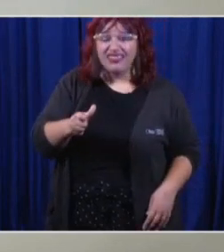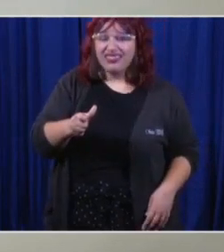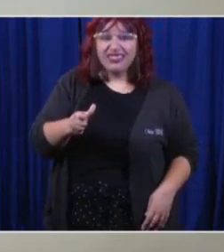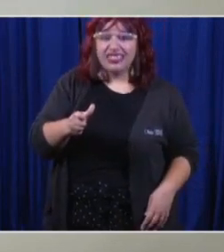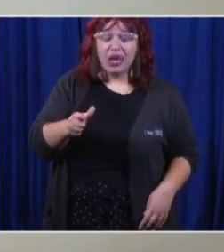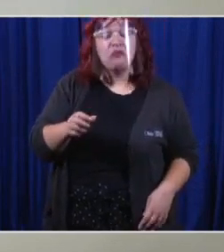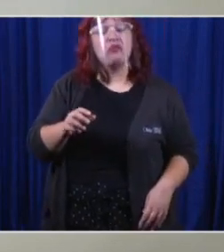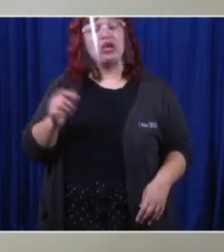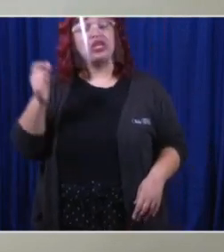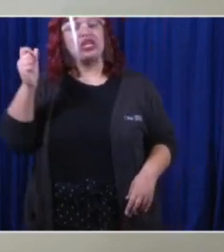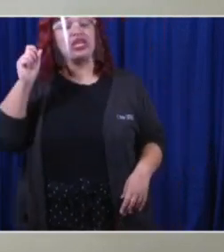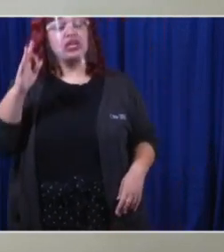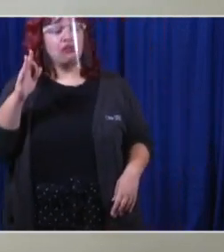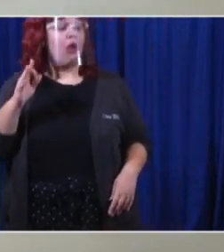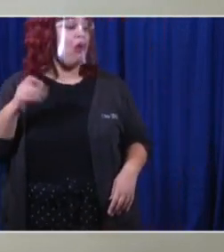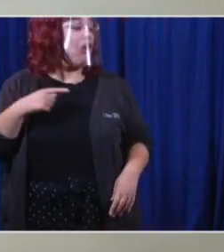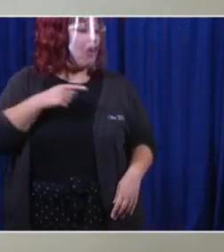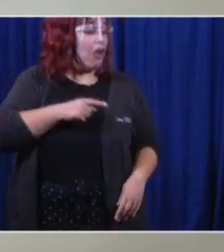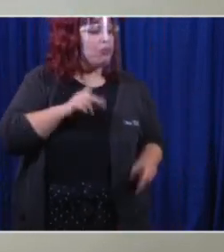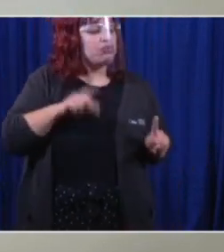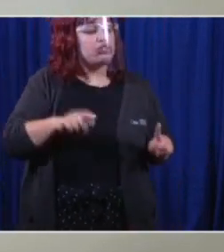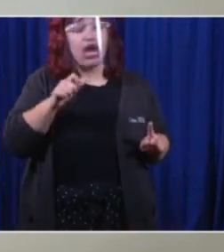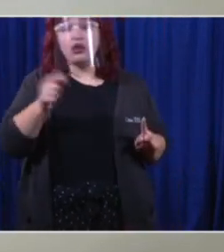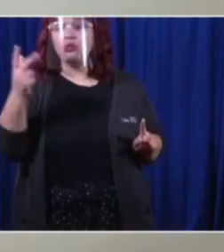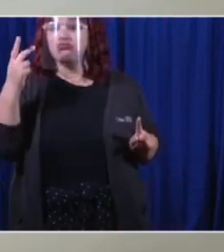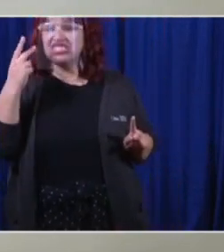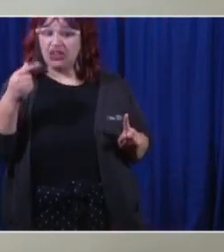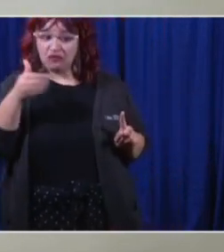social practices of masking,